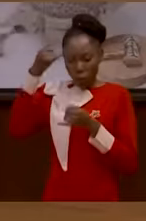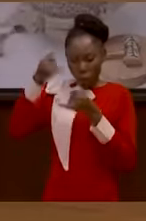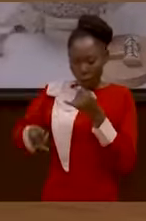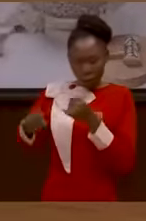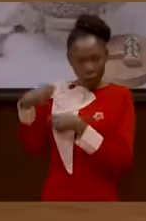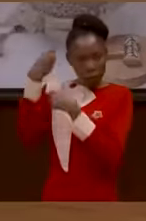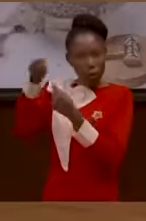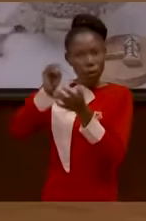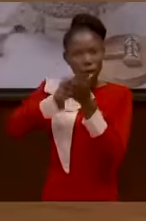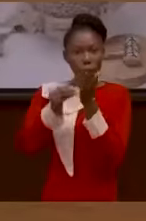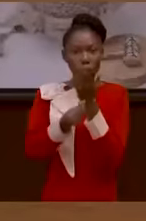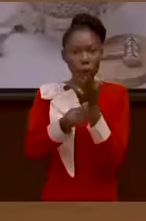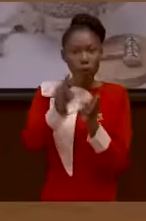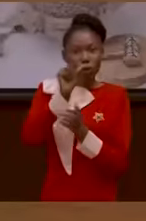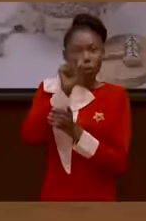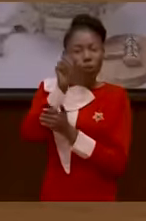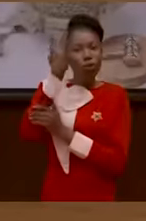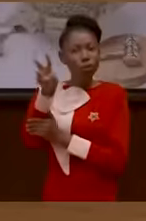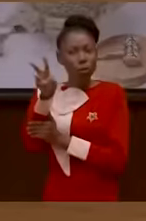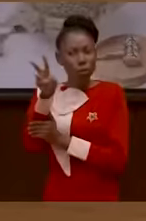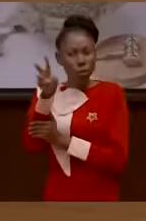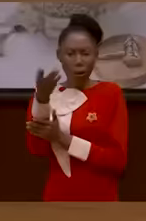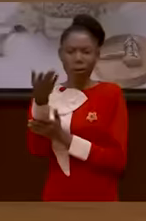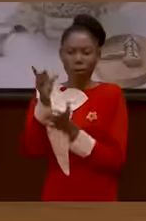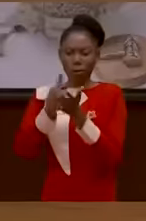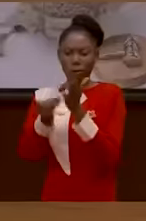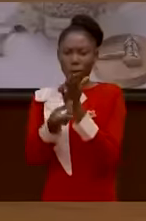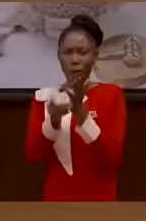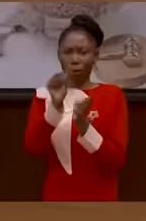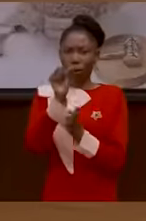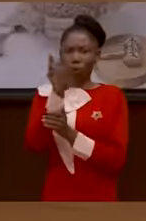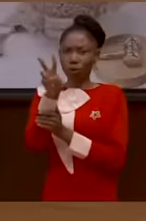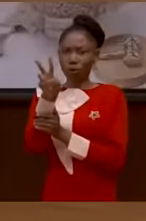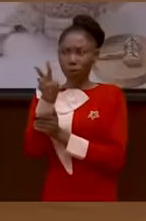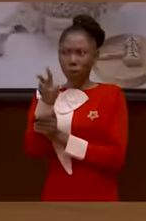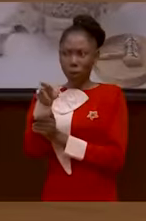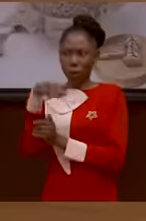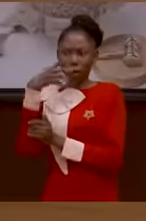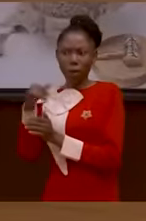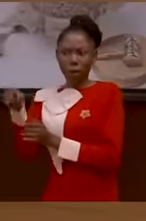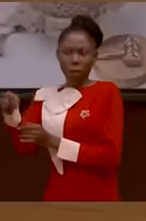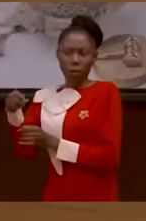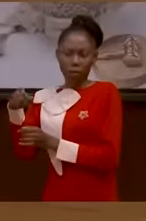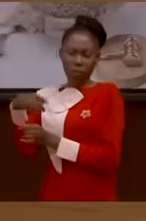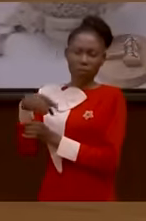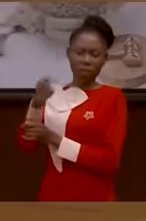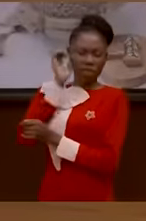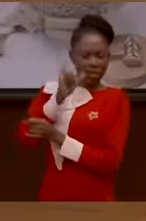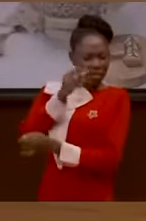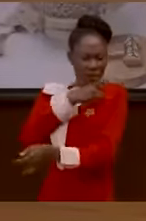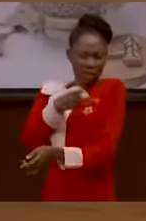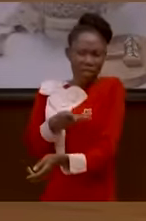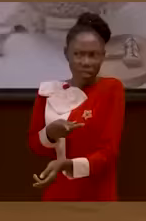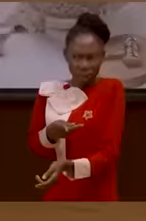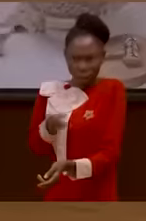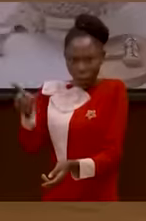from October 2022. Okay, so by December 2022, she called that she is pregnant. I say, for what?